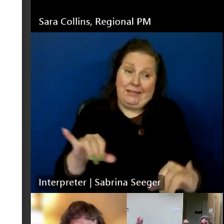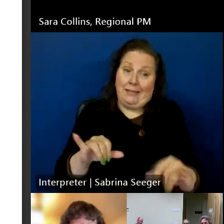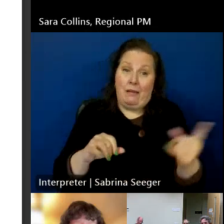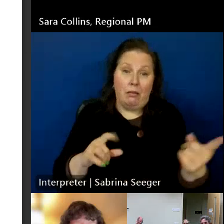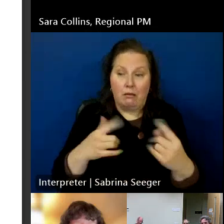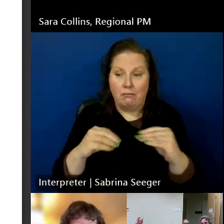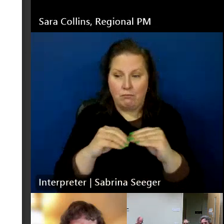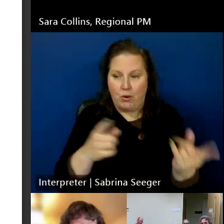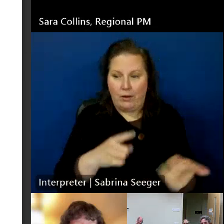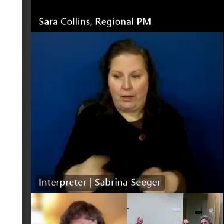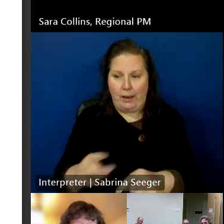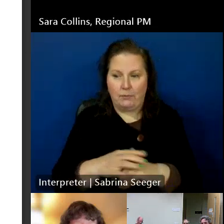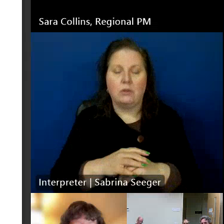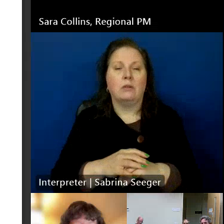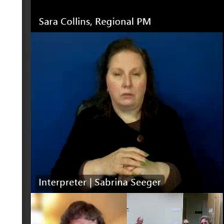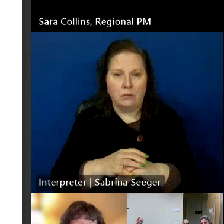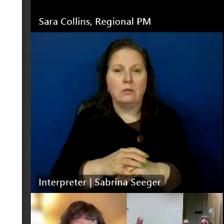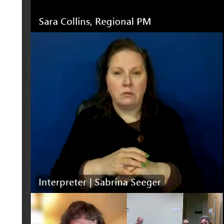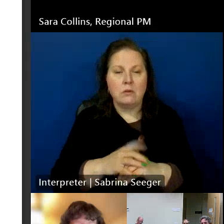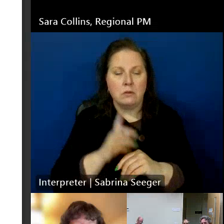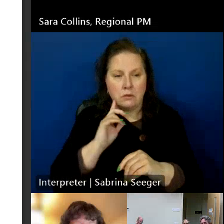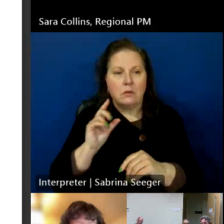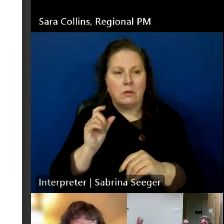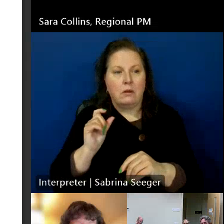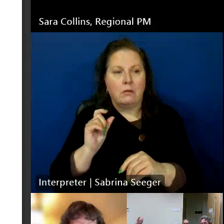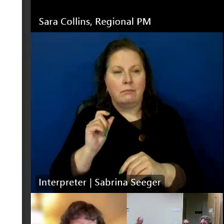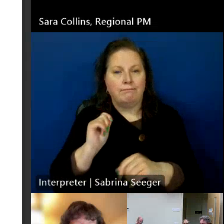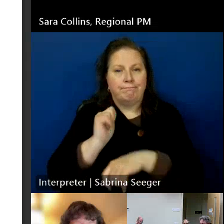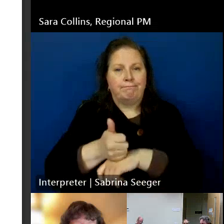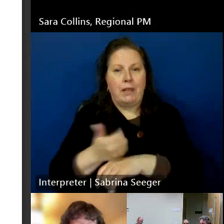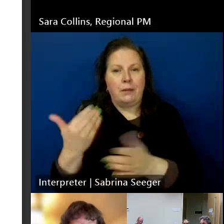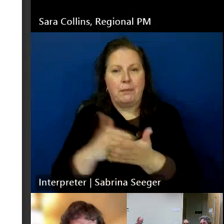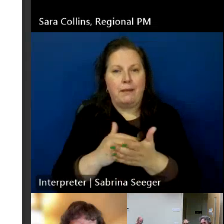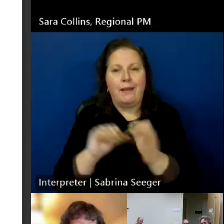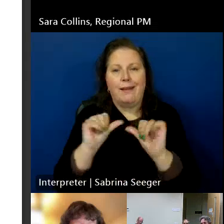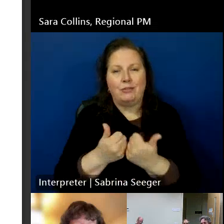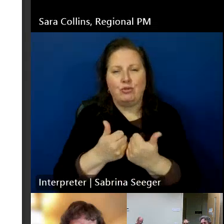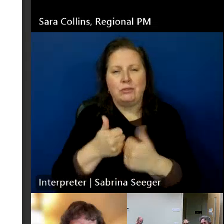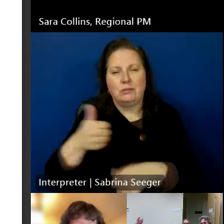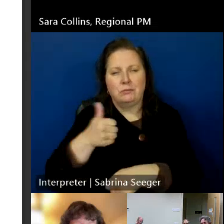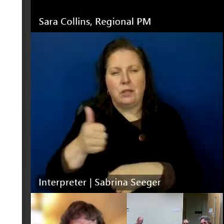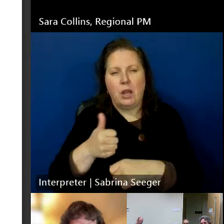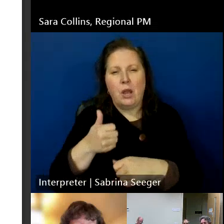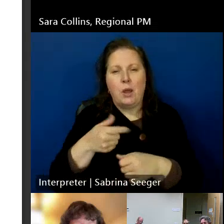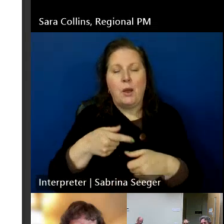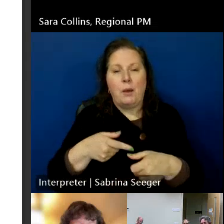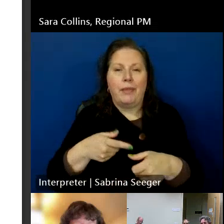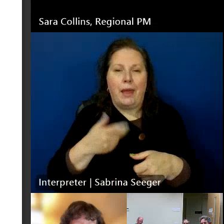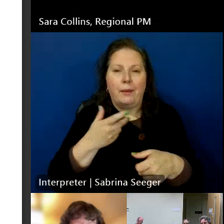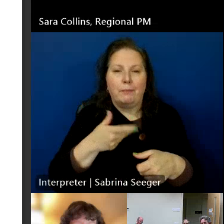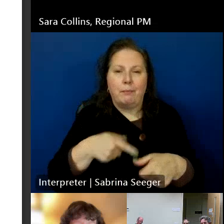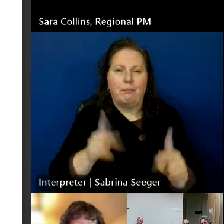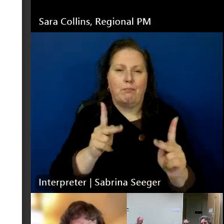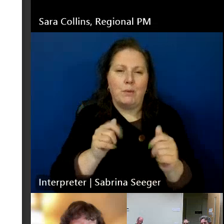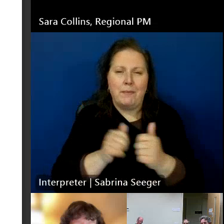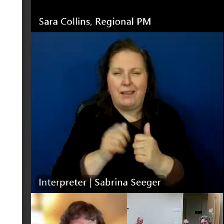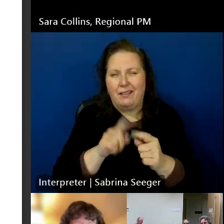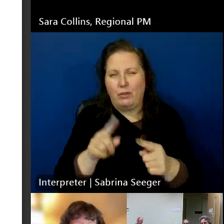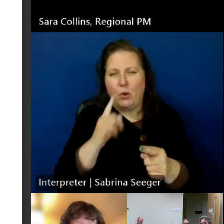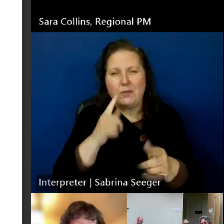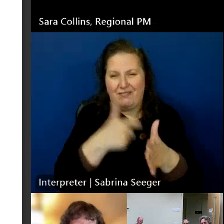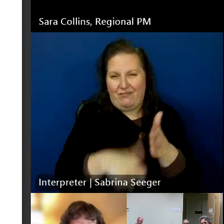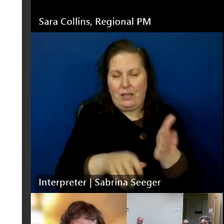can do. We recommend reinstating the Agency of Transportation permit fee waivers, which will help reduce